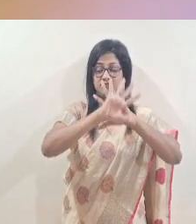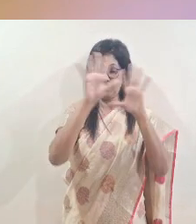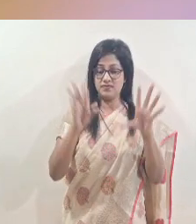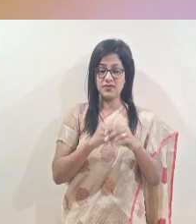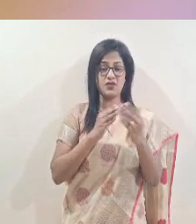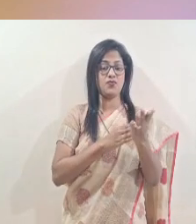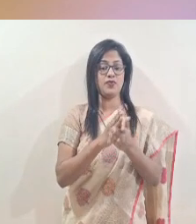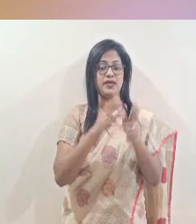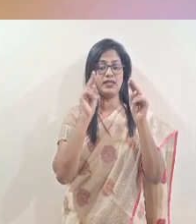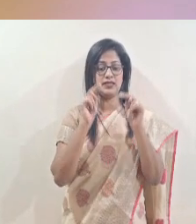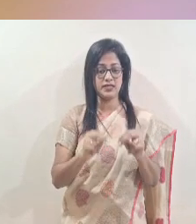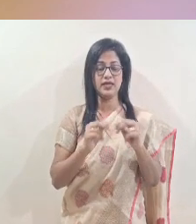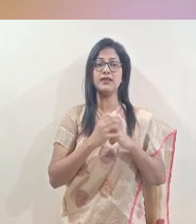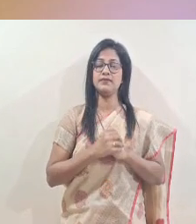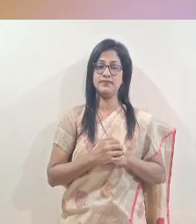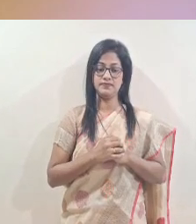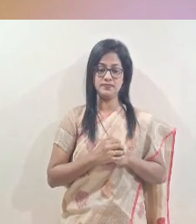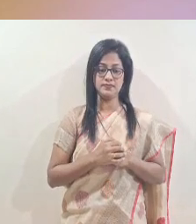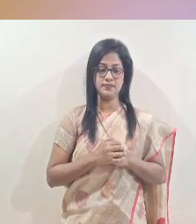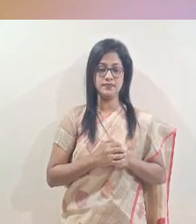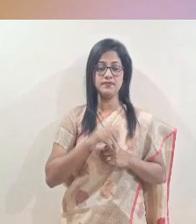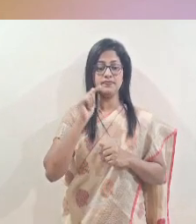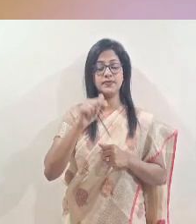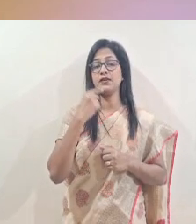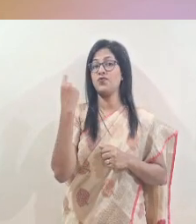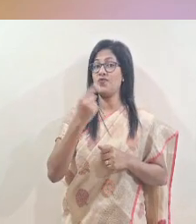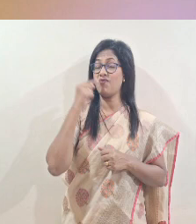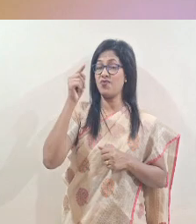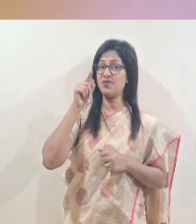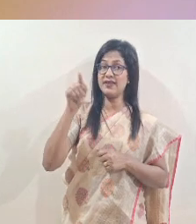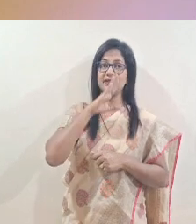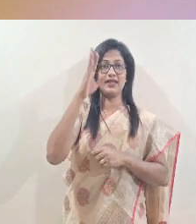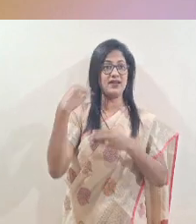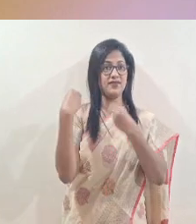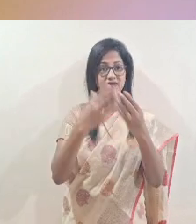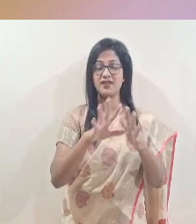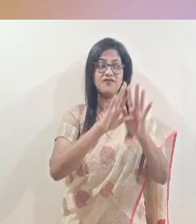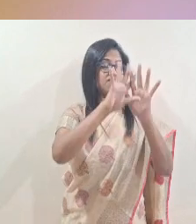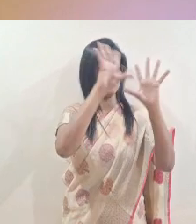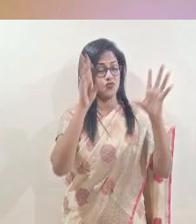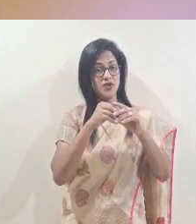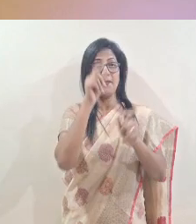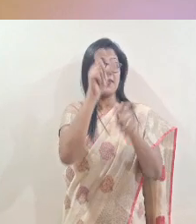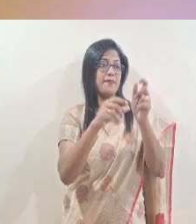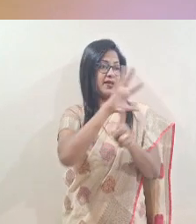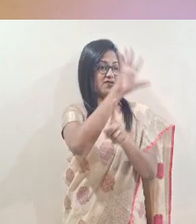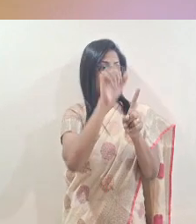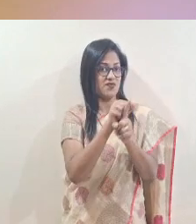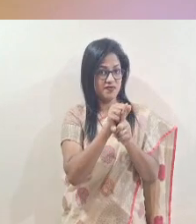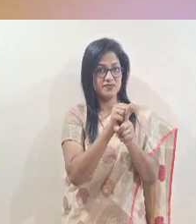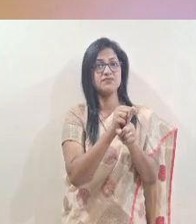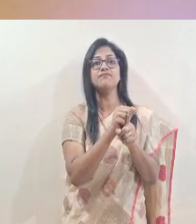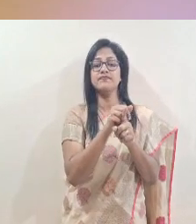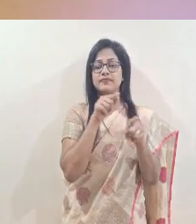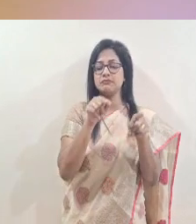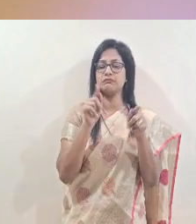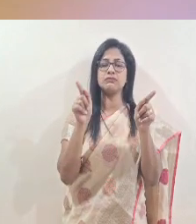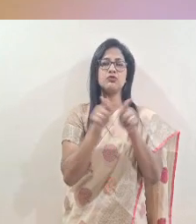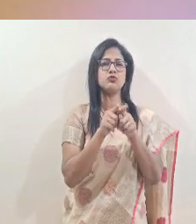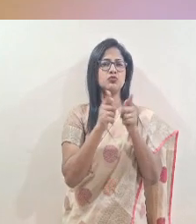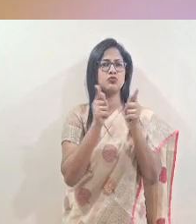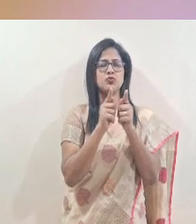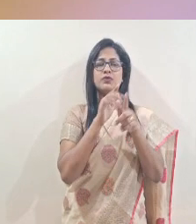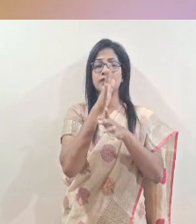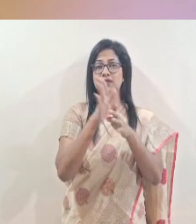than piecemeal approach that only railways can deliver it. It's also the public culture. To cite this small example,